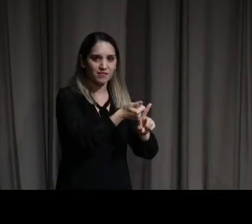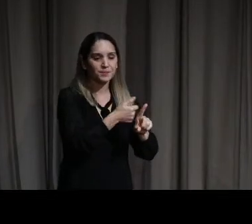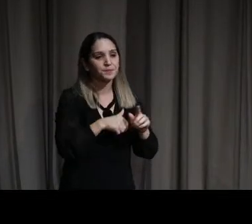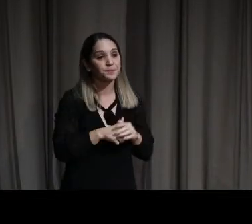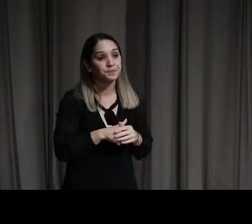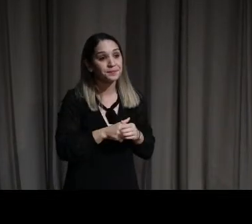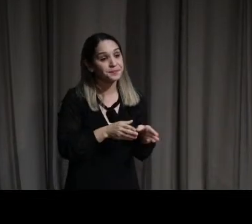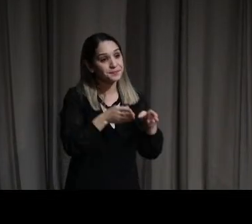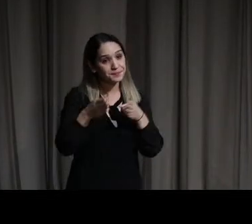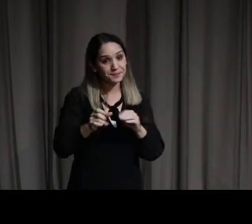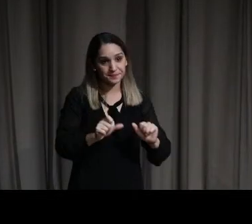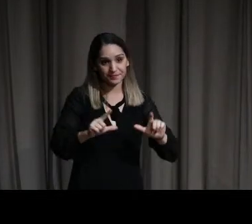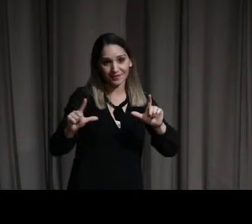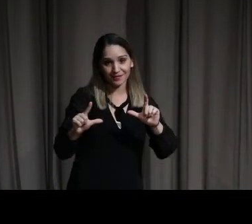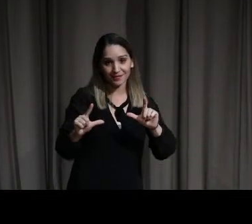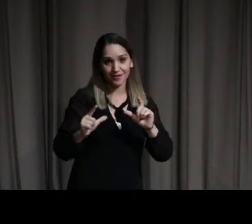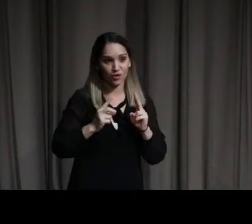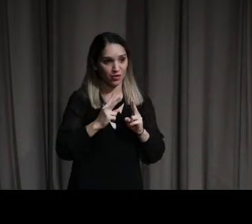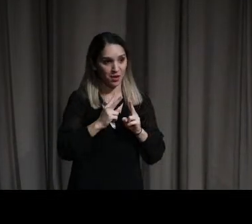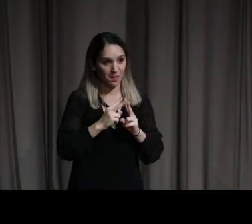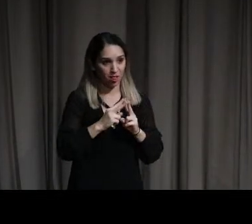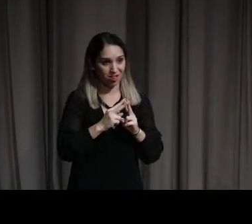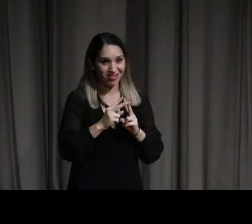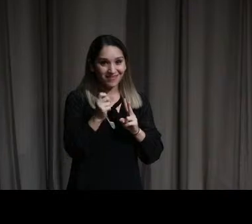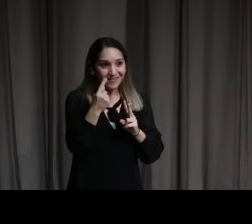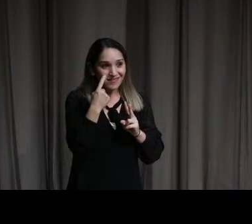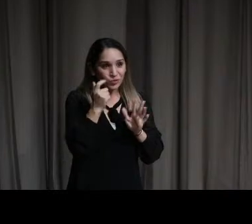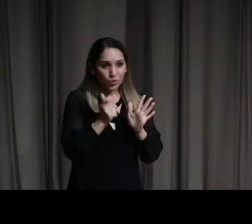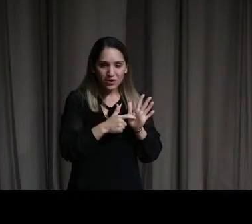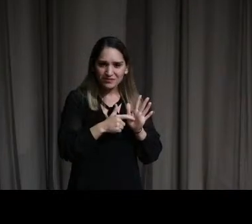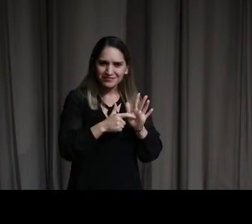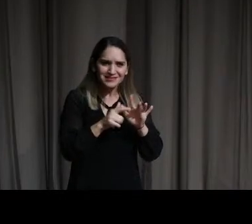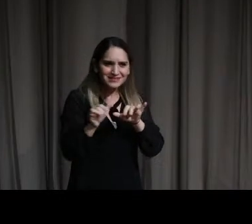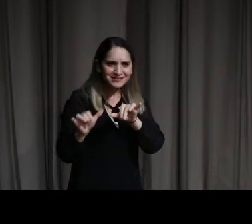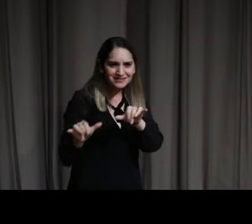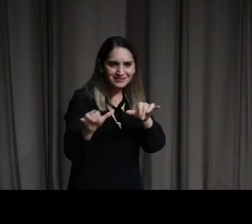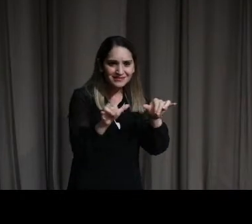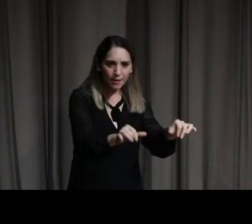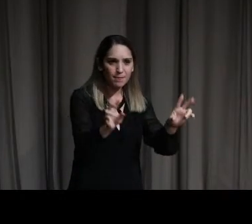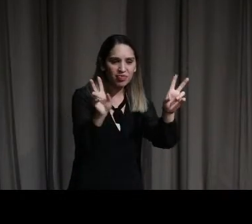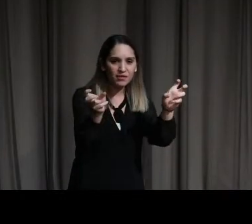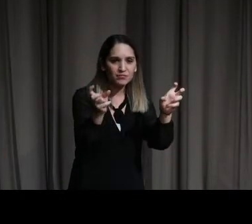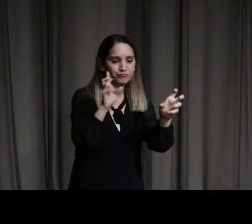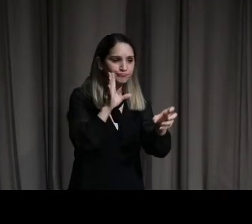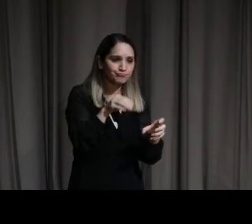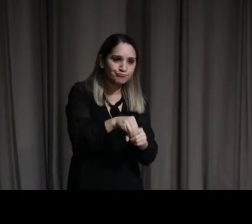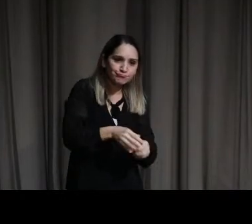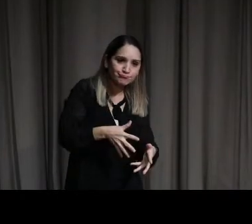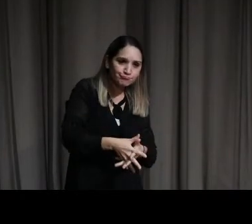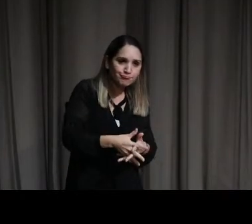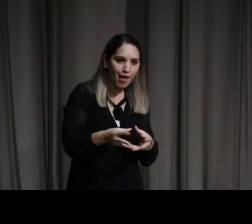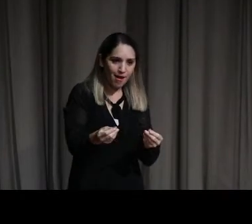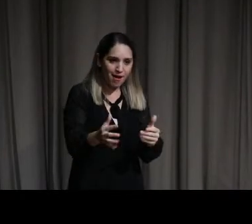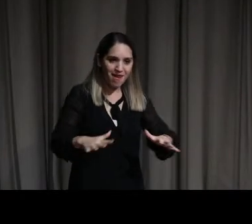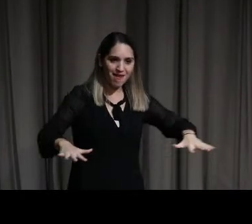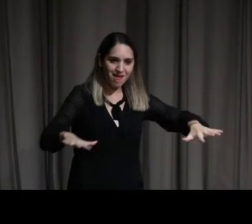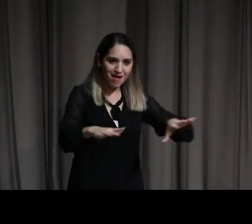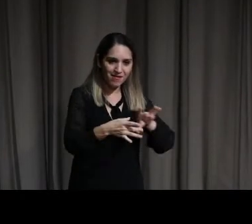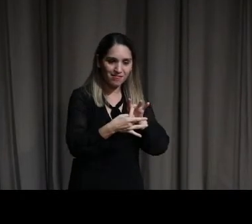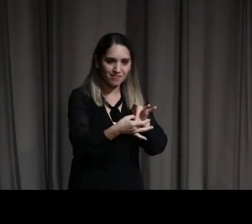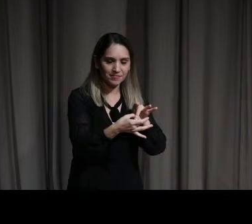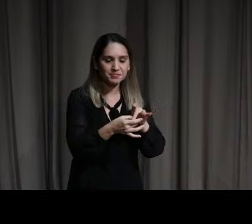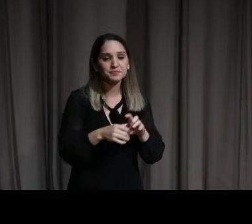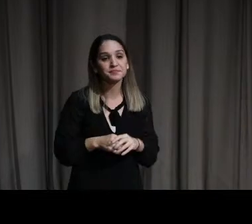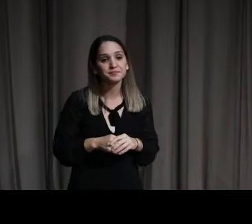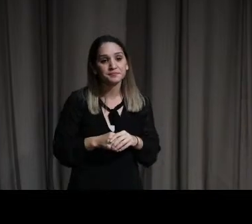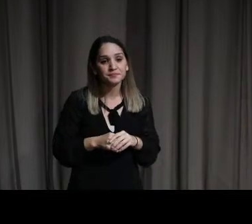the couple, but the theme is the same. I mean, they are part of the land. And with